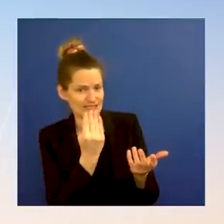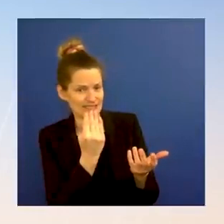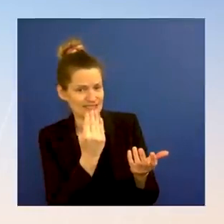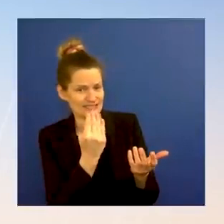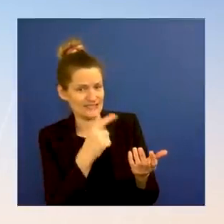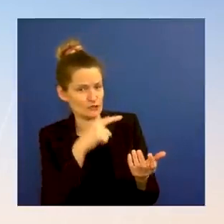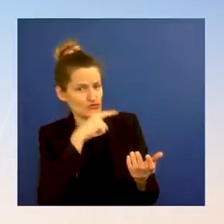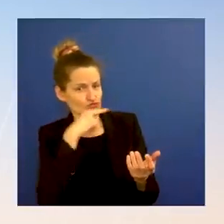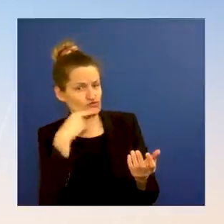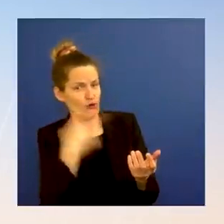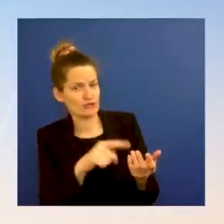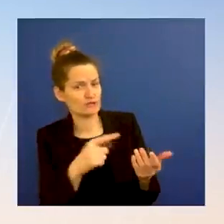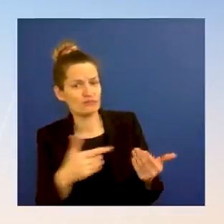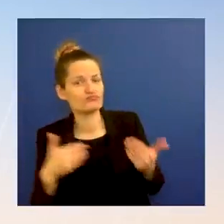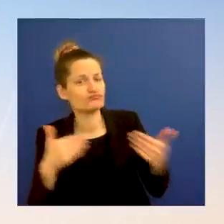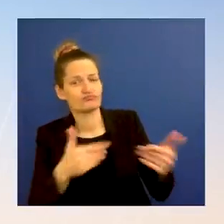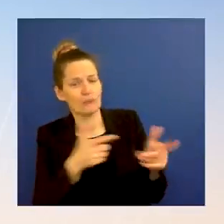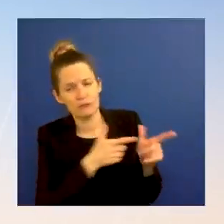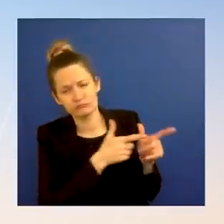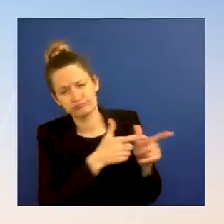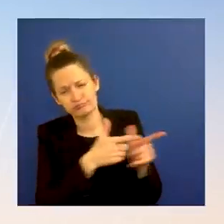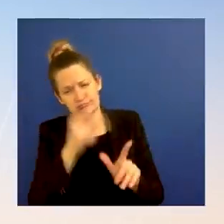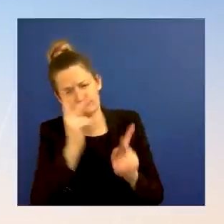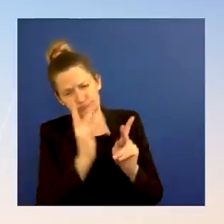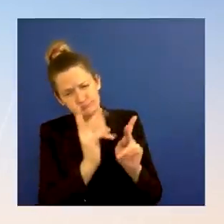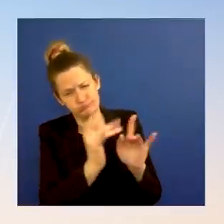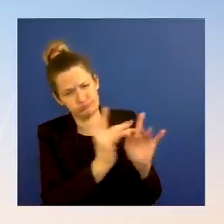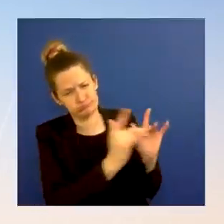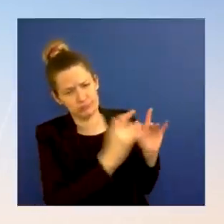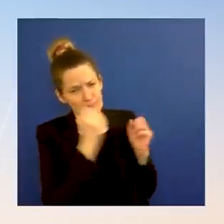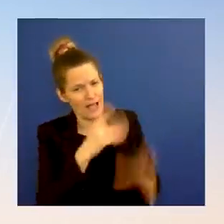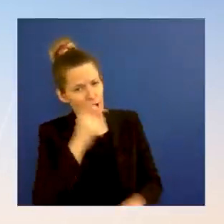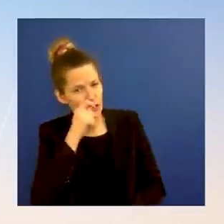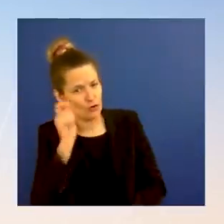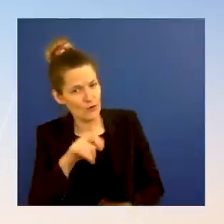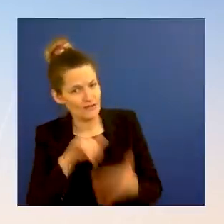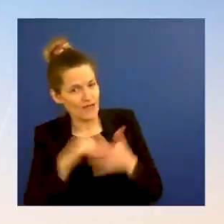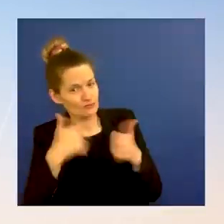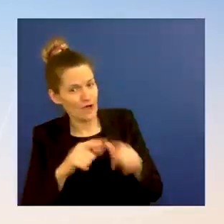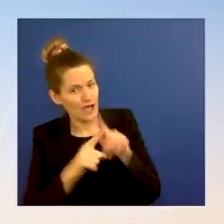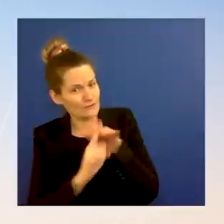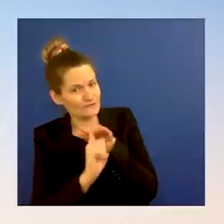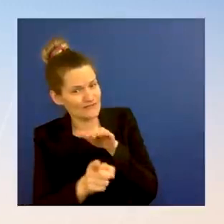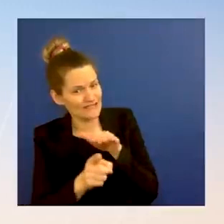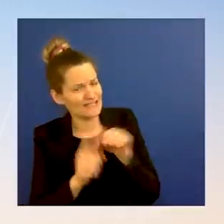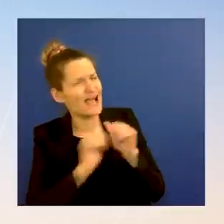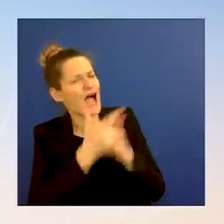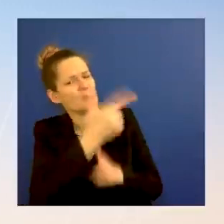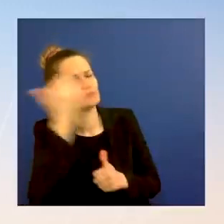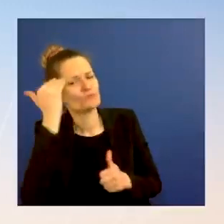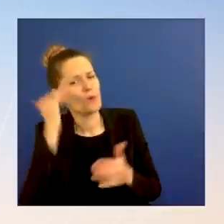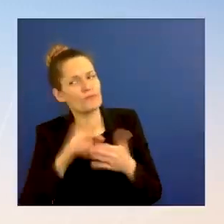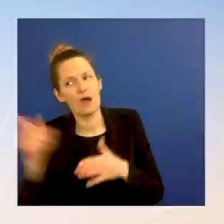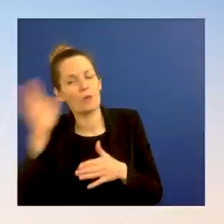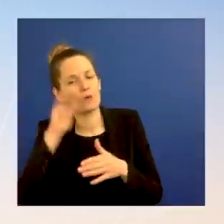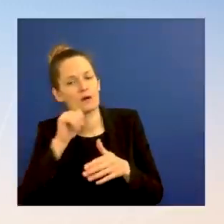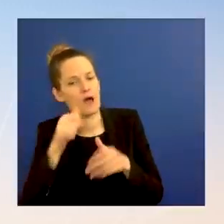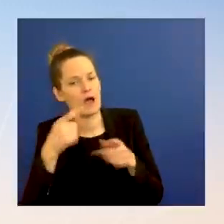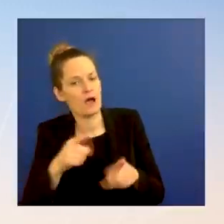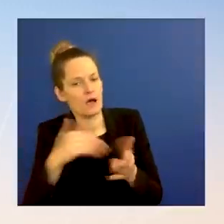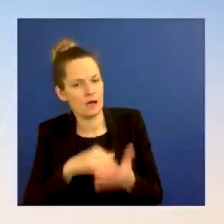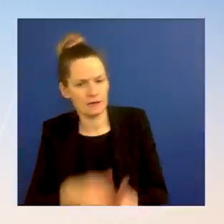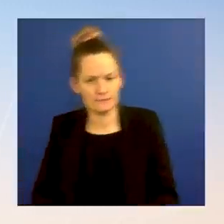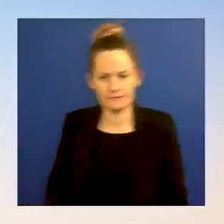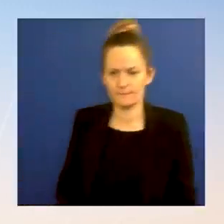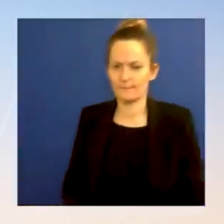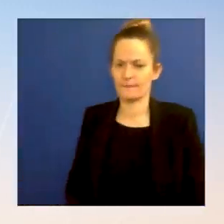with Ukrainian leadership to support their efforts, and you're absolutely right. Humanitarian corridors are absolutely critical to help evacuate